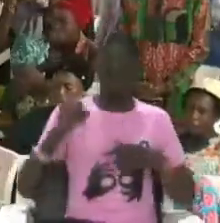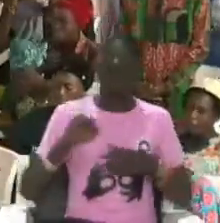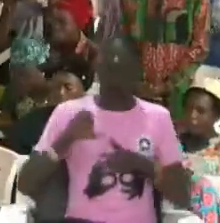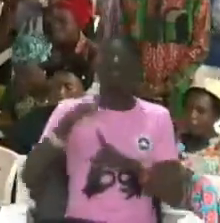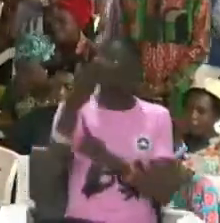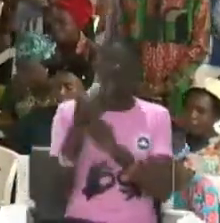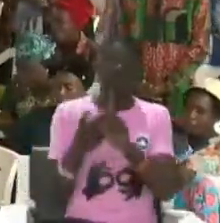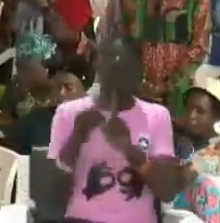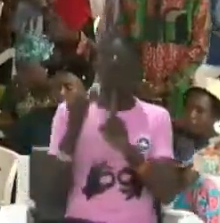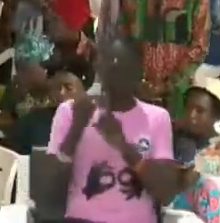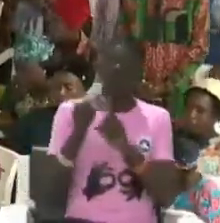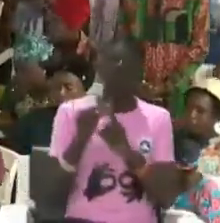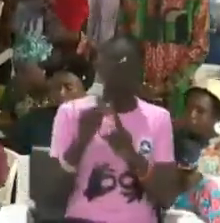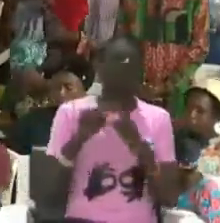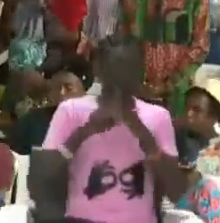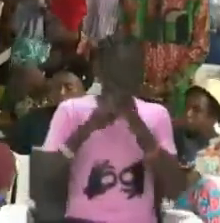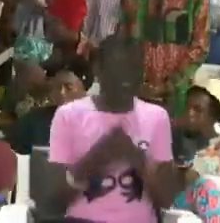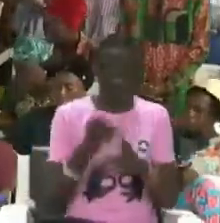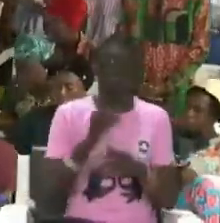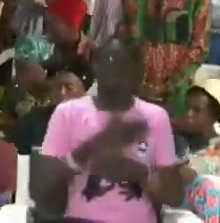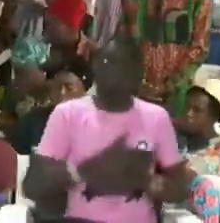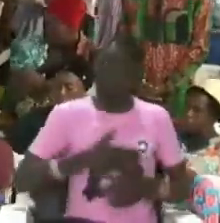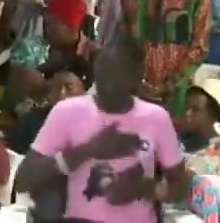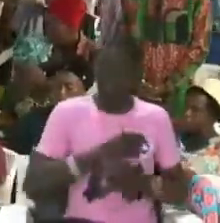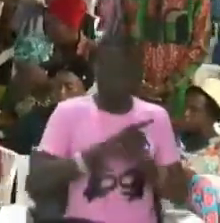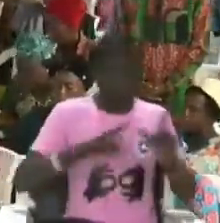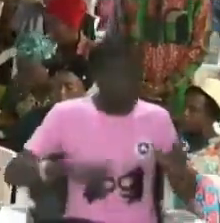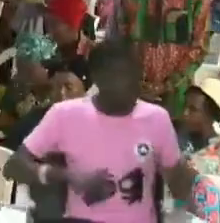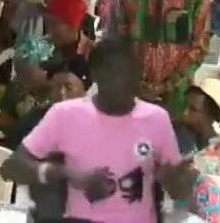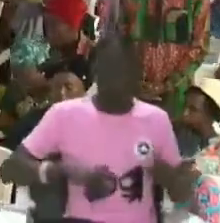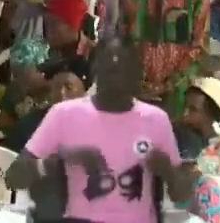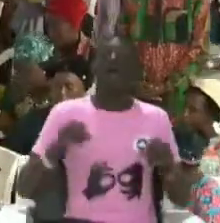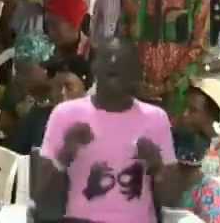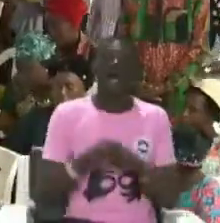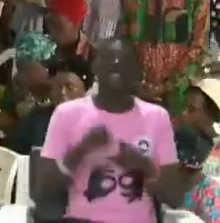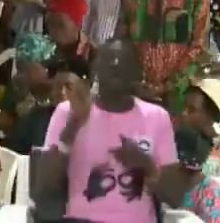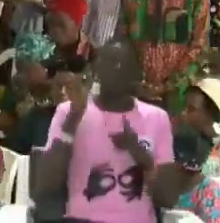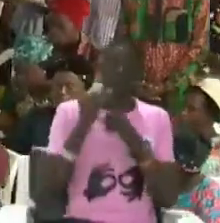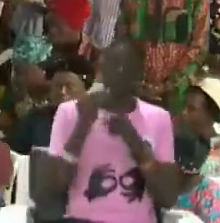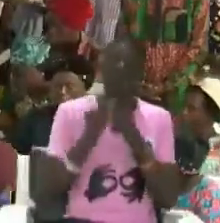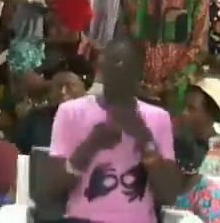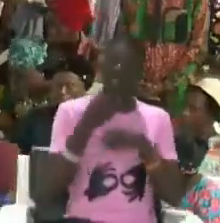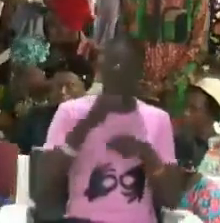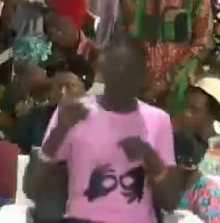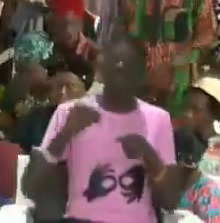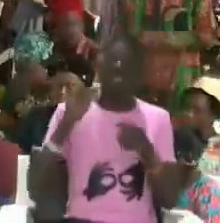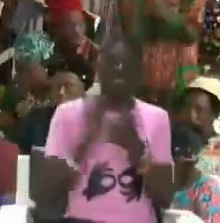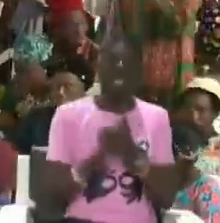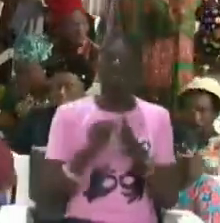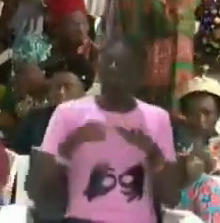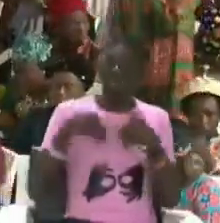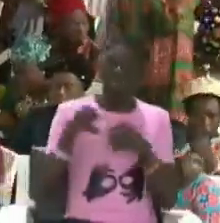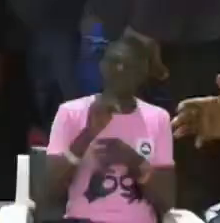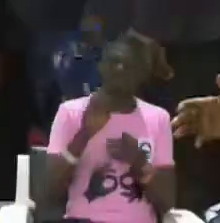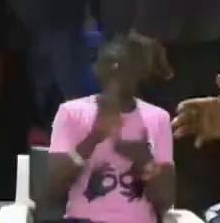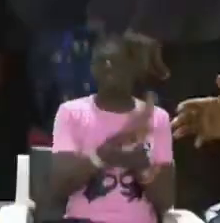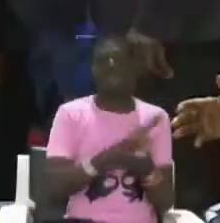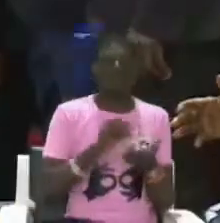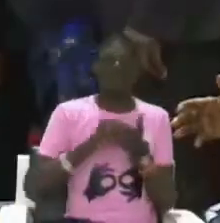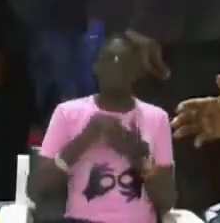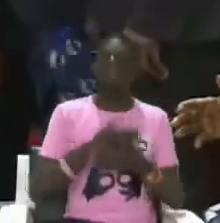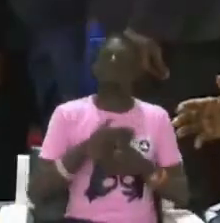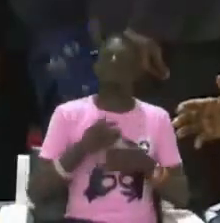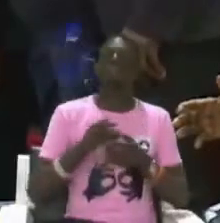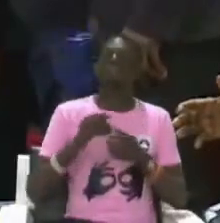from the beginning. Please, Lord, your word has said it, that you are no man that you will lie, nor the son of man that you will repent. Visit